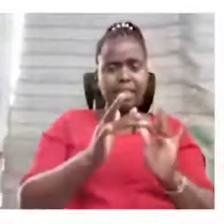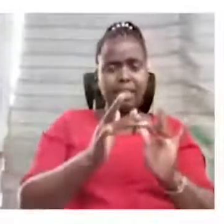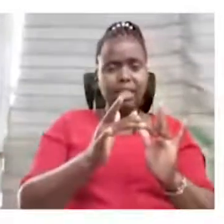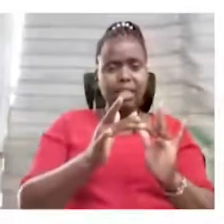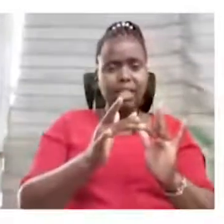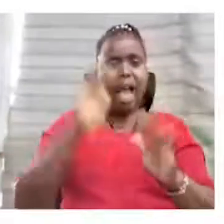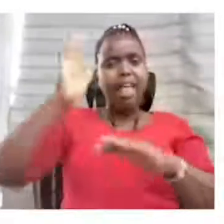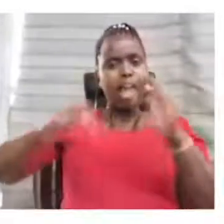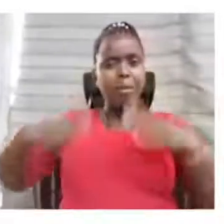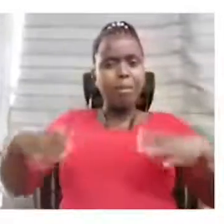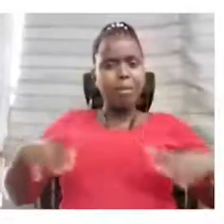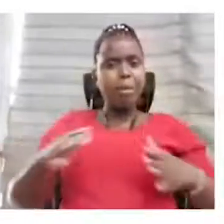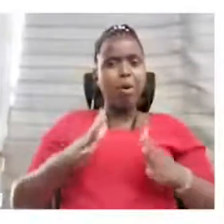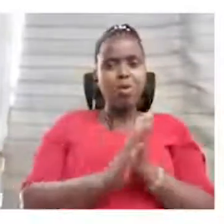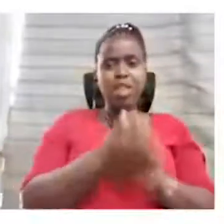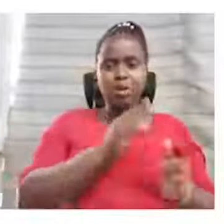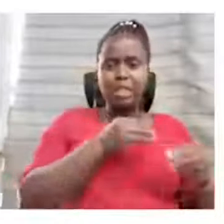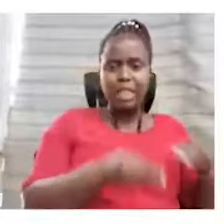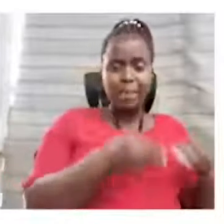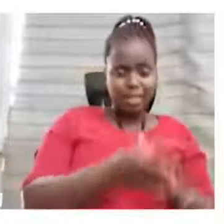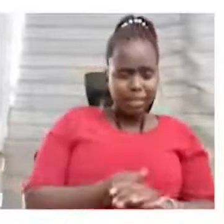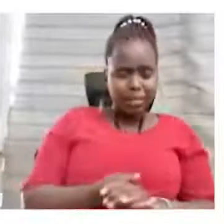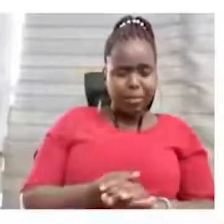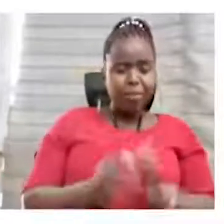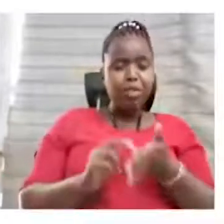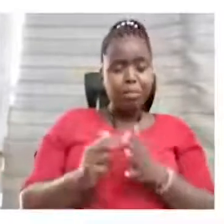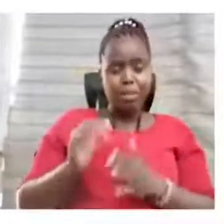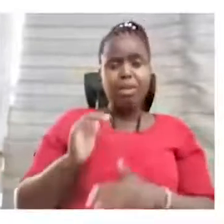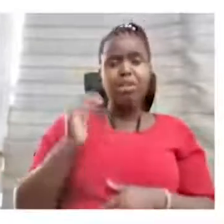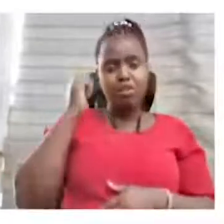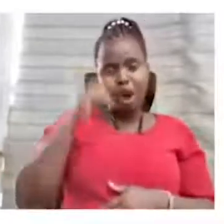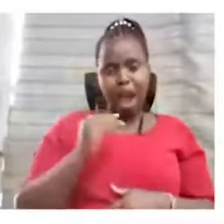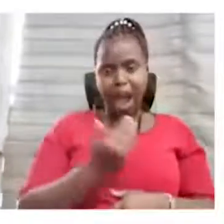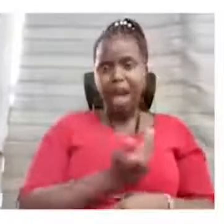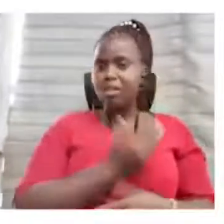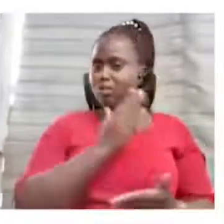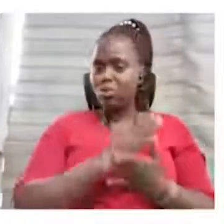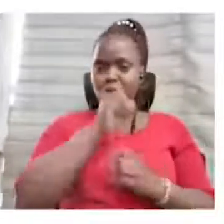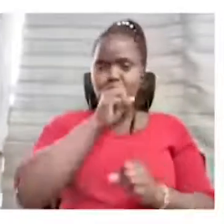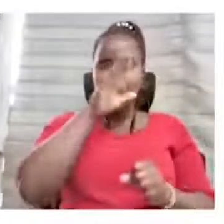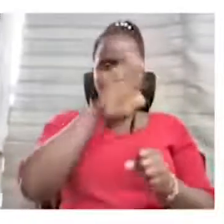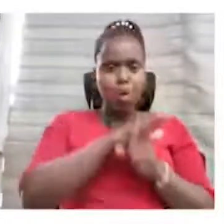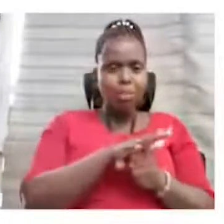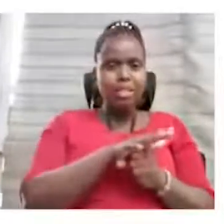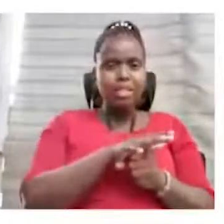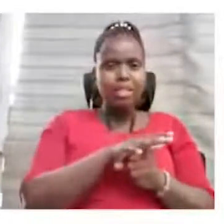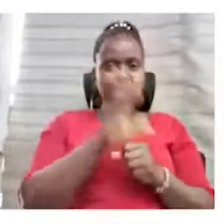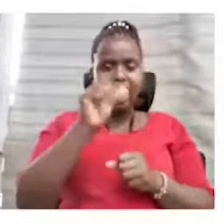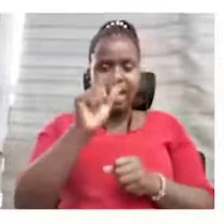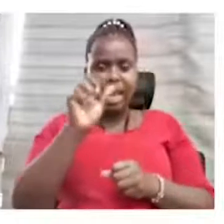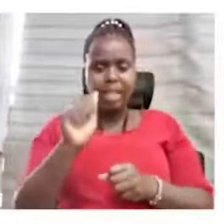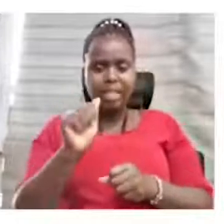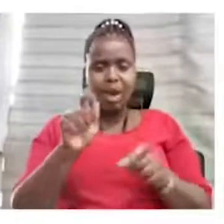smartphone owners. So this is for us a really promising, the data is really promising, and it